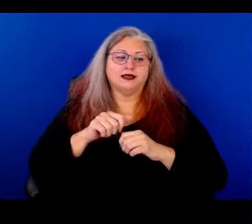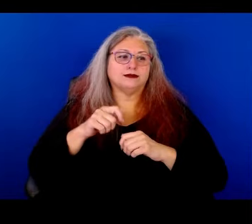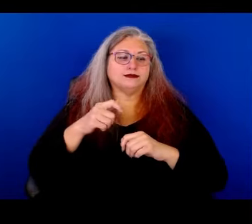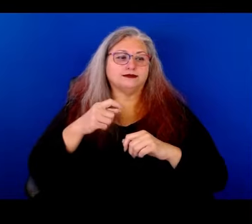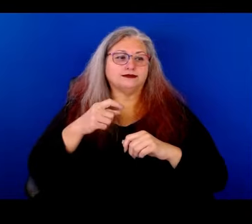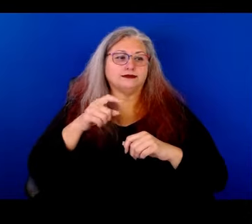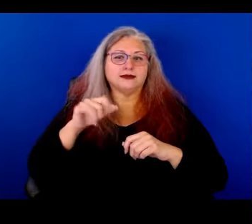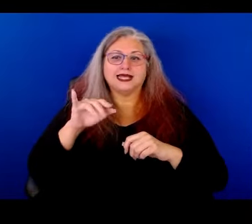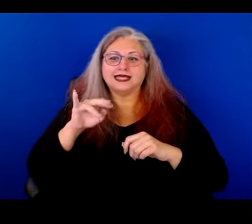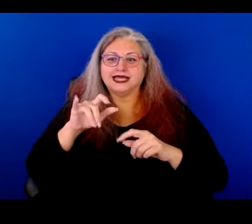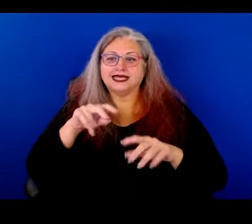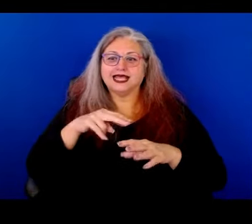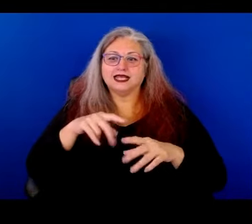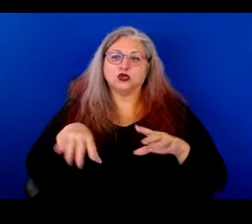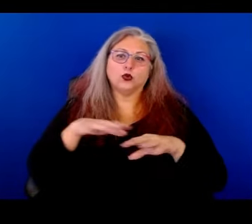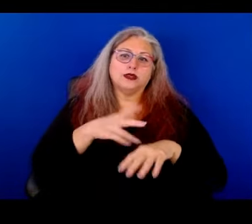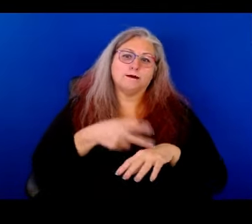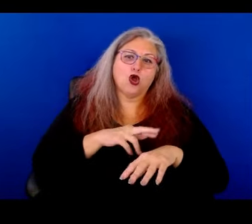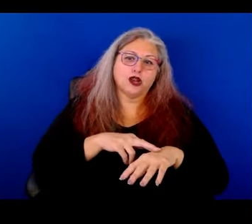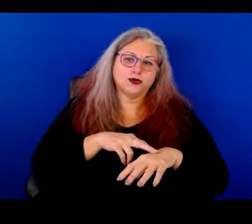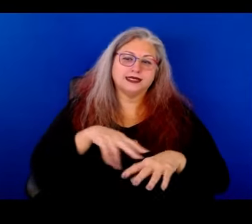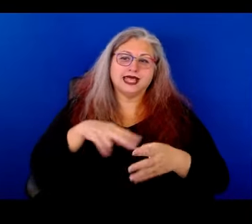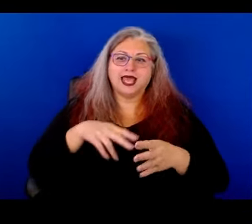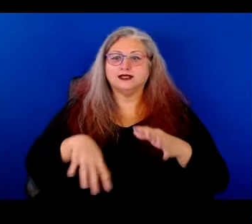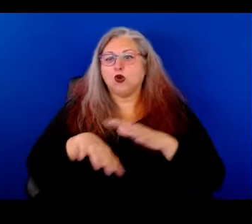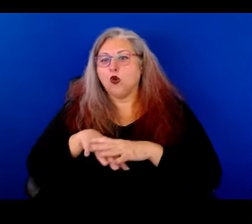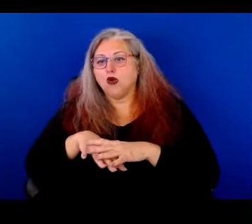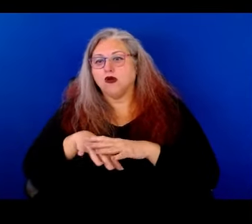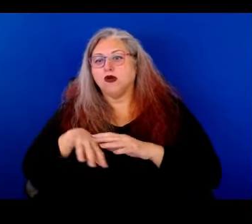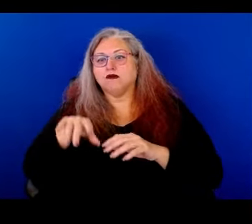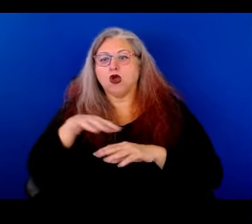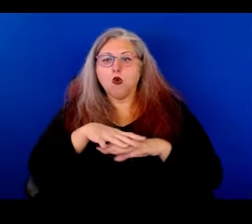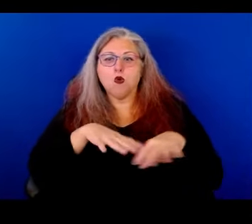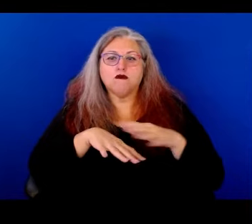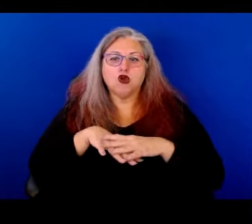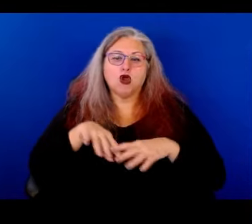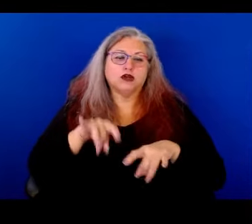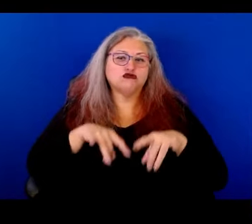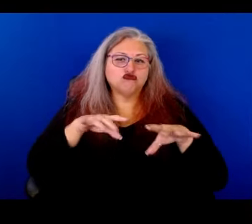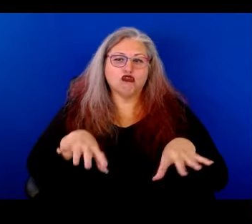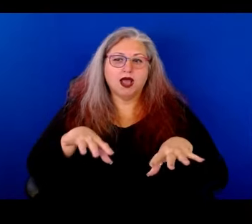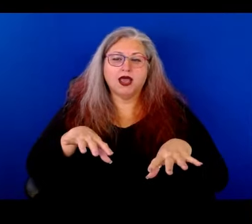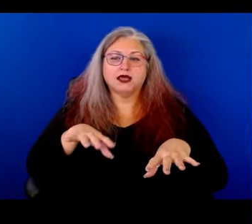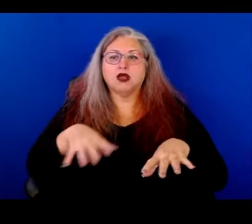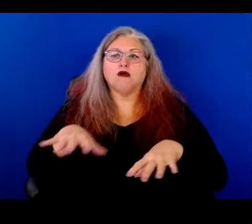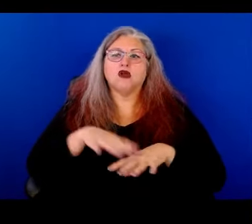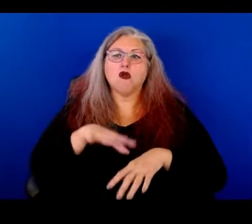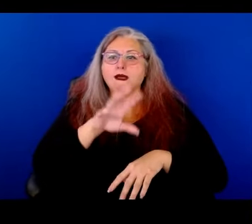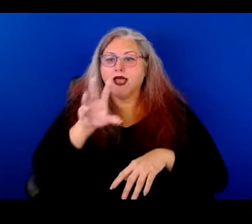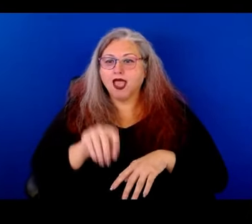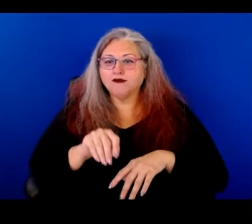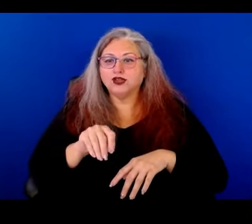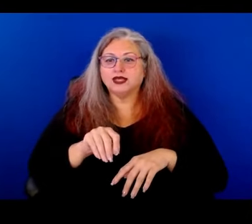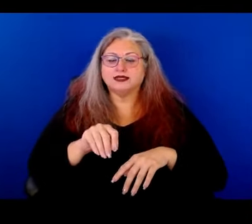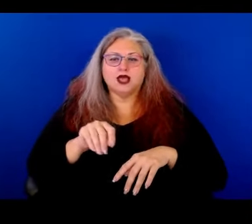Icelandic indigenous dance, Yes. over Puerto Rican indigenous dance, over Australian indigenous dance, over